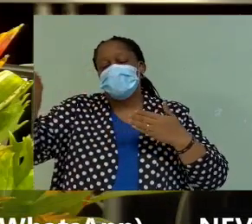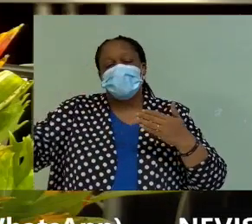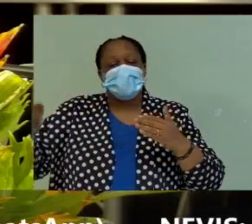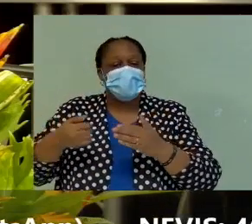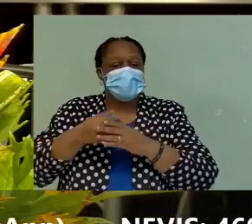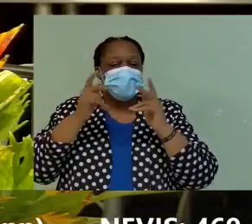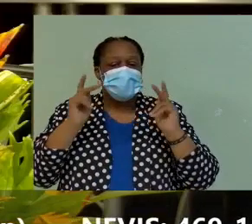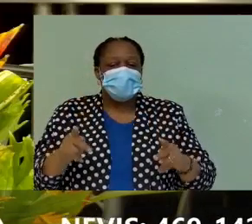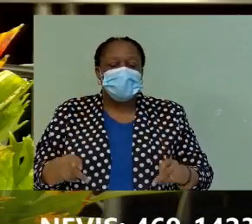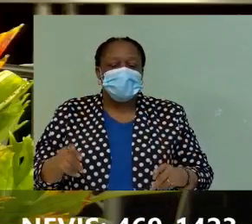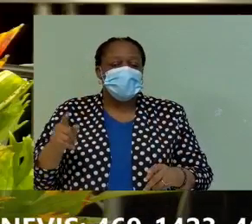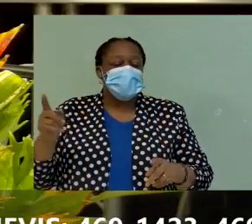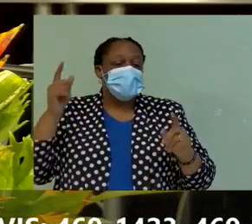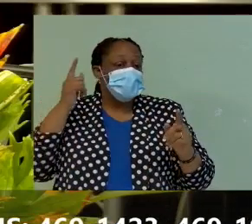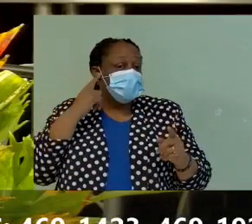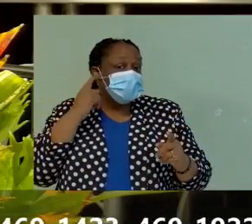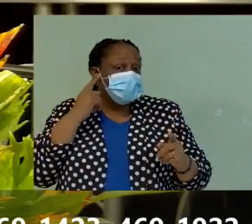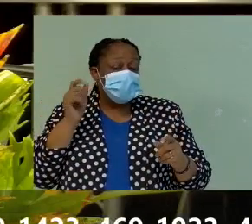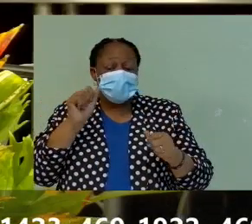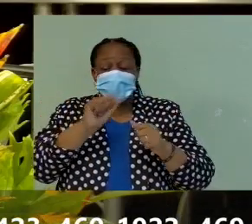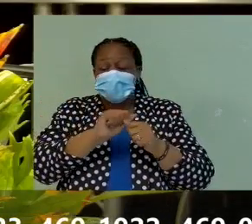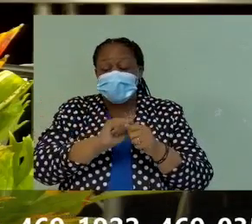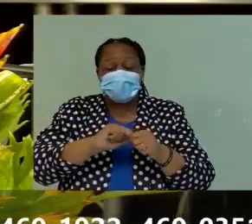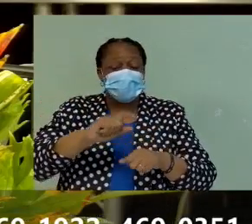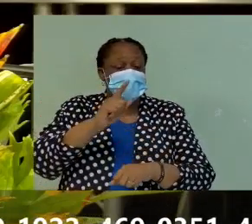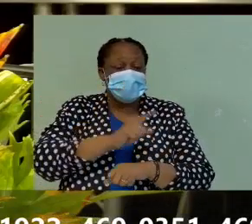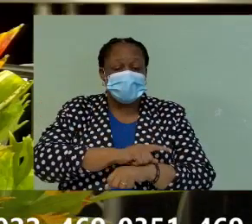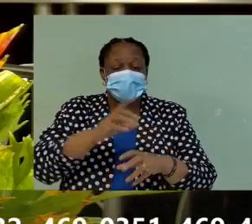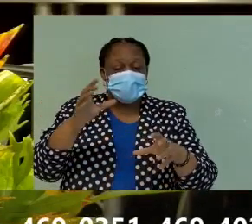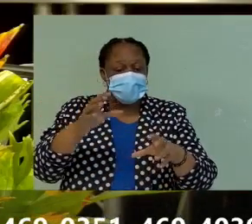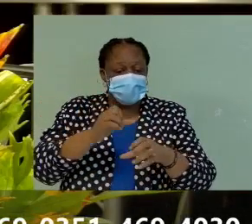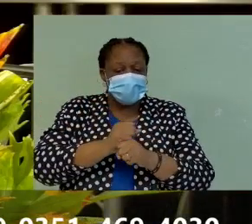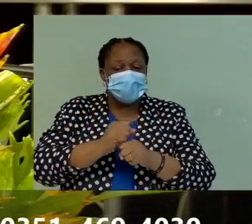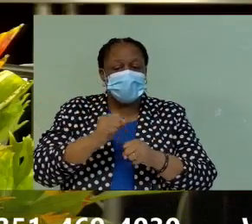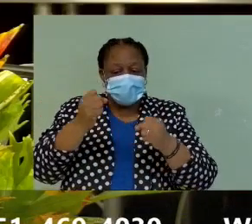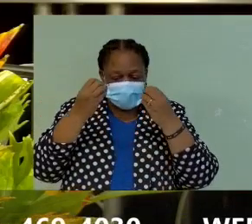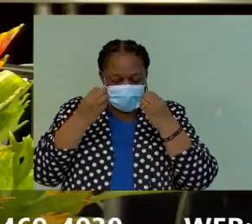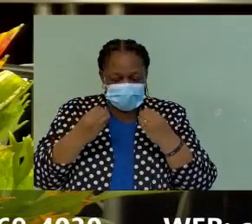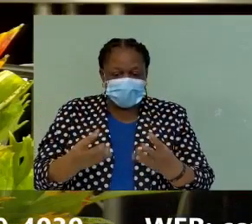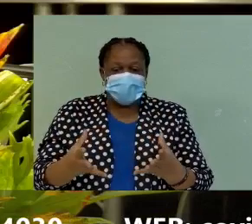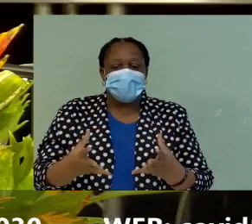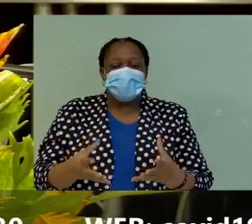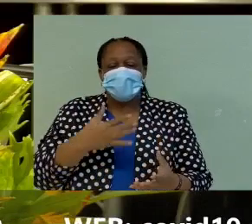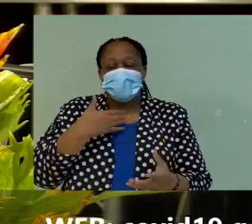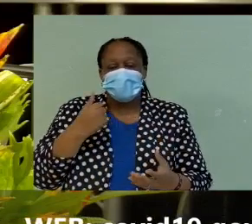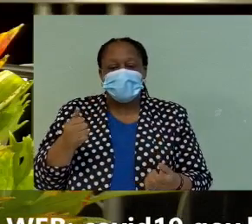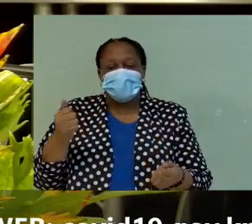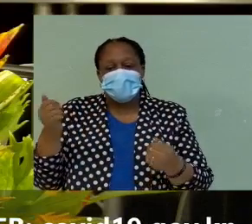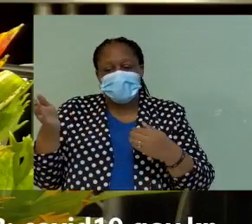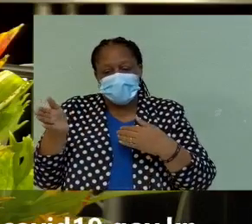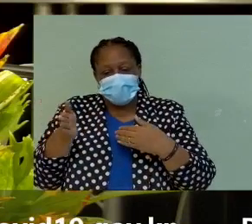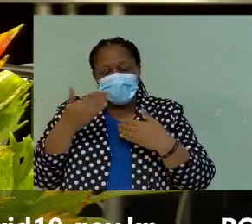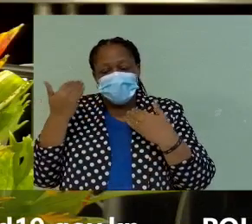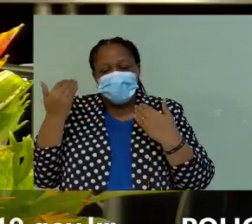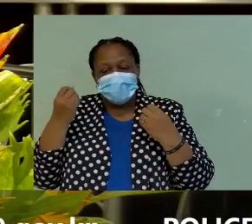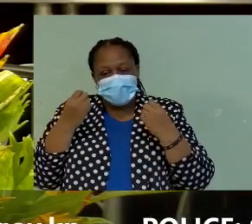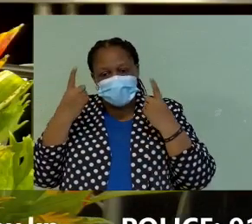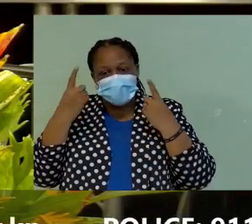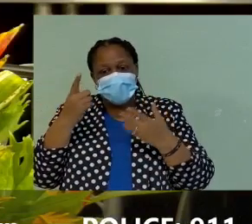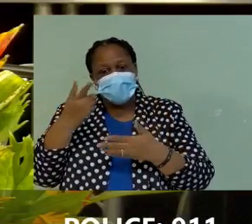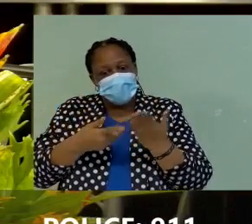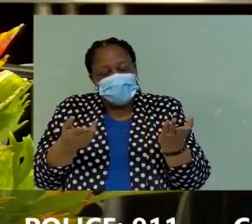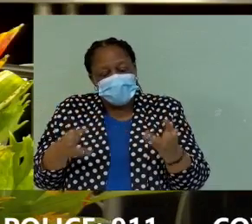to tune in each day to get information and to keep abreast of what is happening here in St.